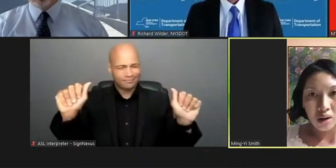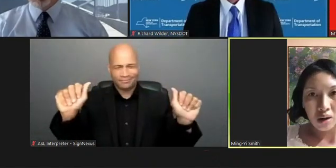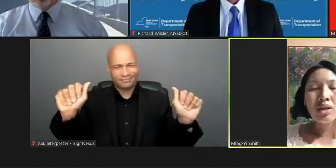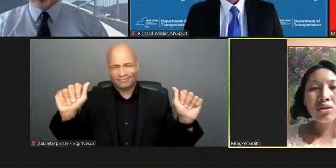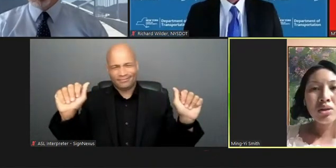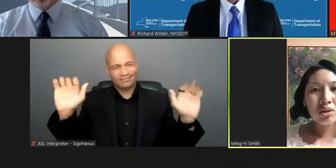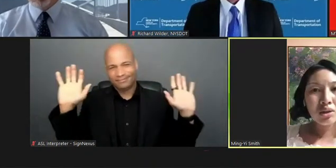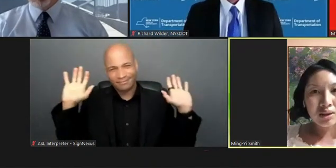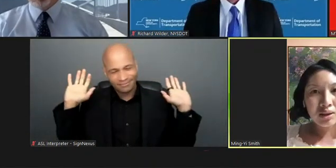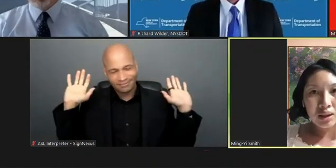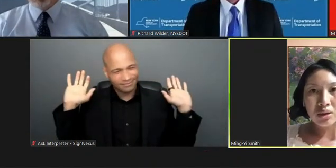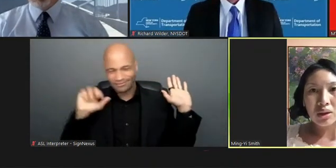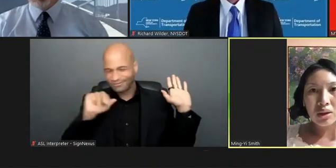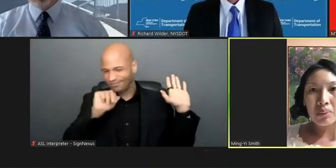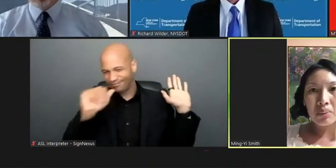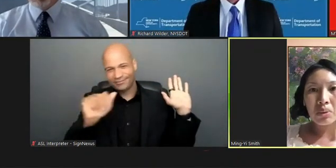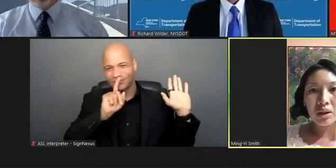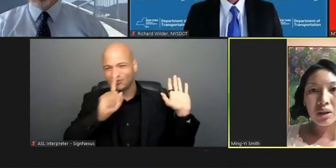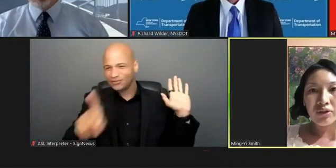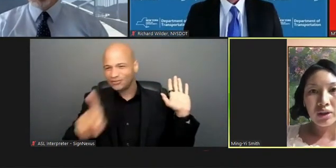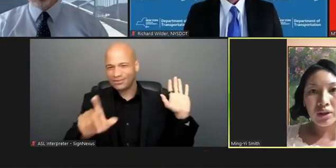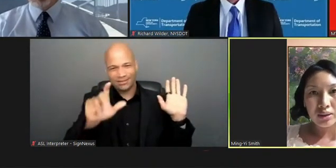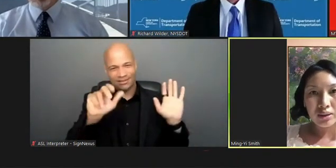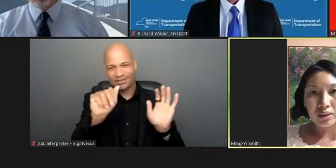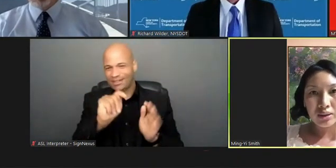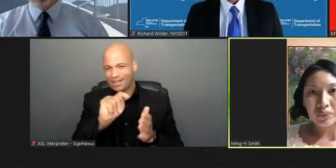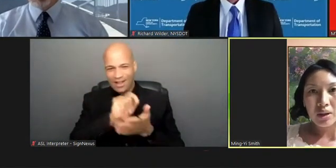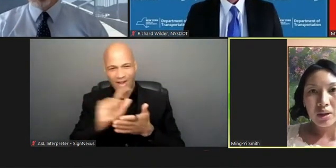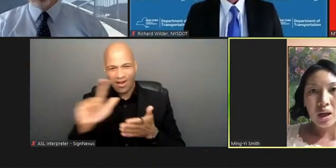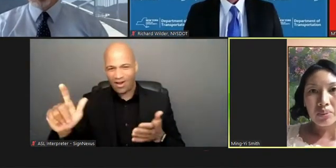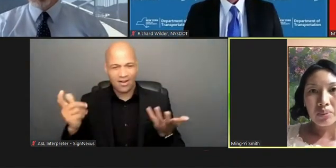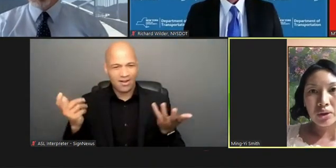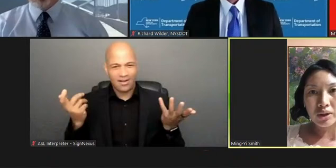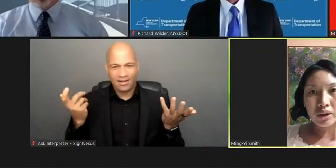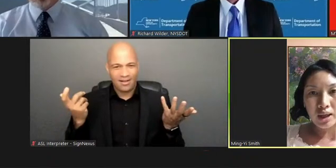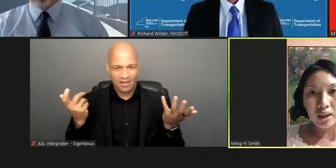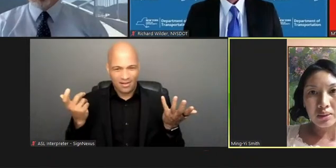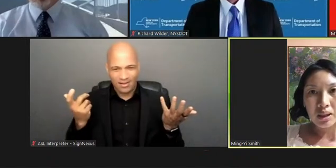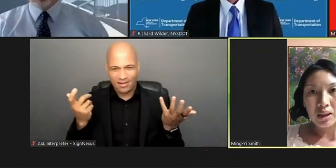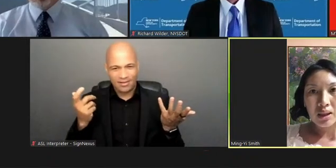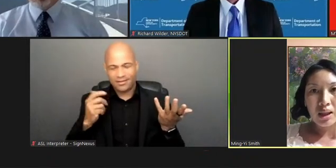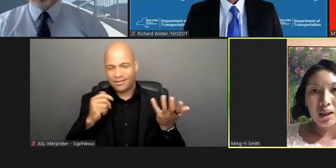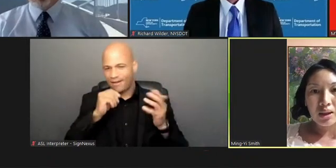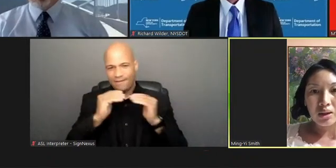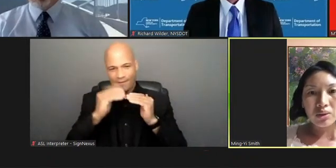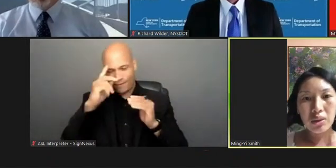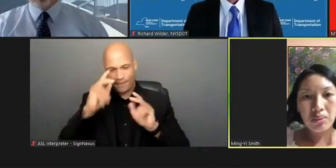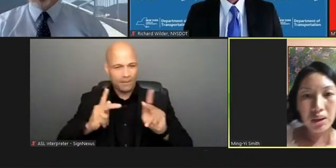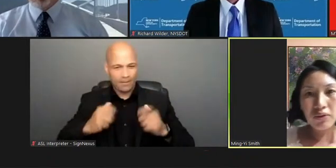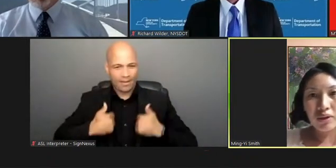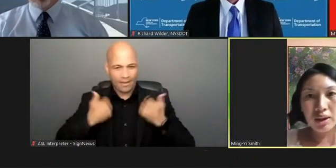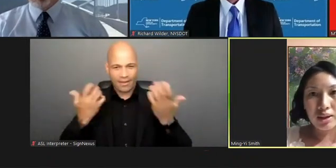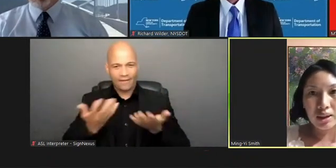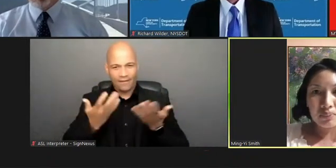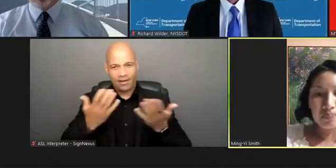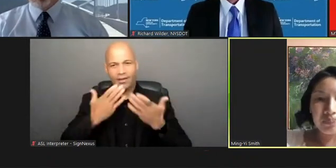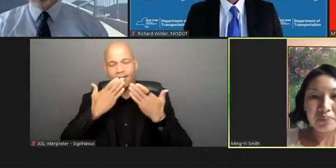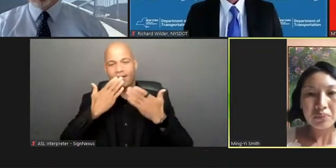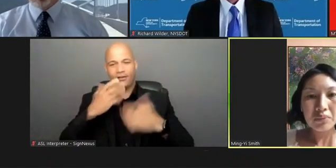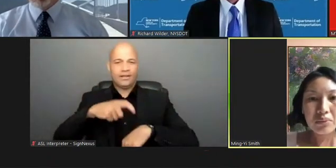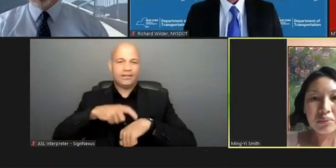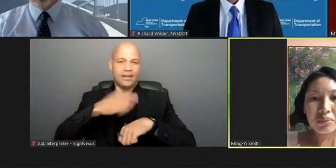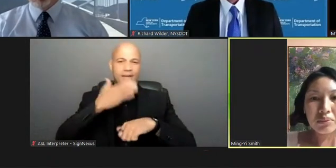at all they're not really New York City certainly not to the people who live here I appreciate your time and thank you so much for